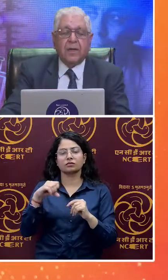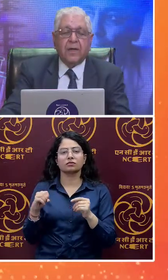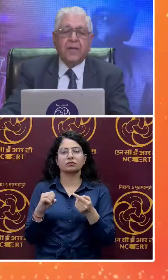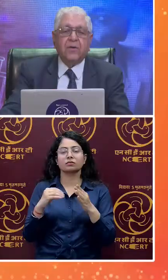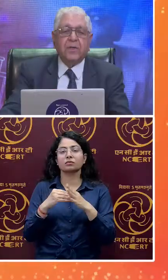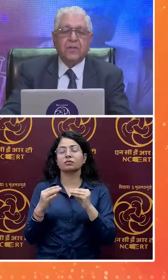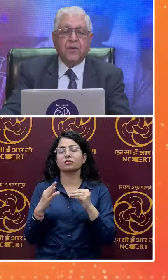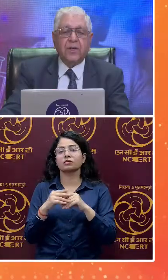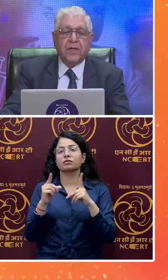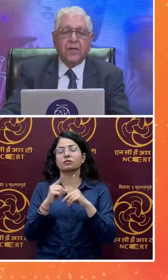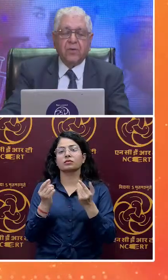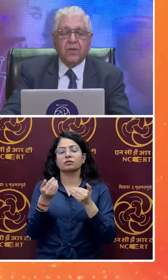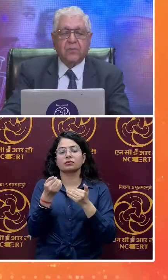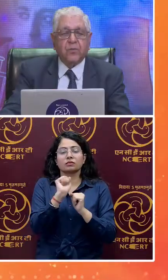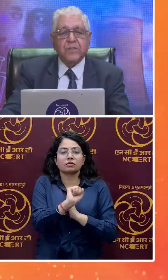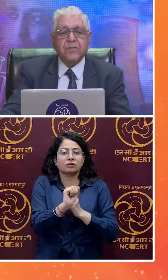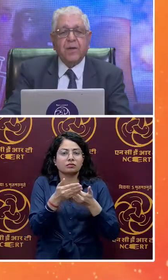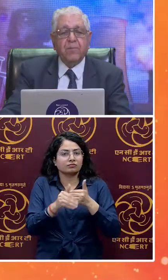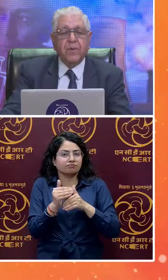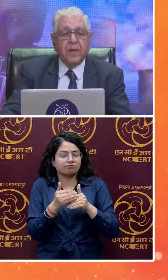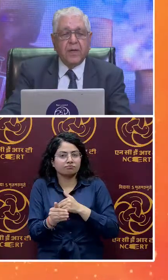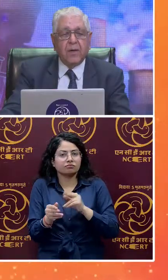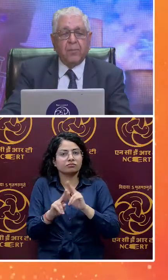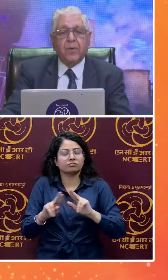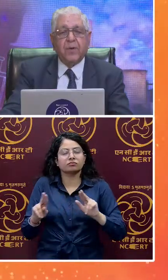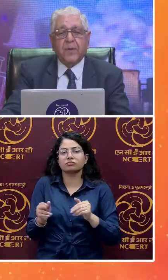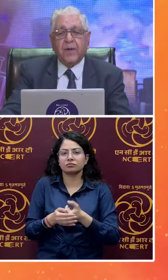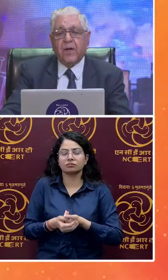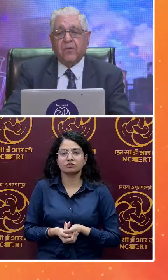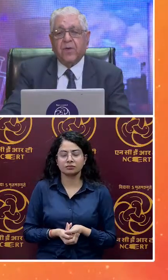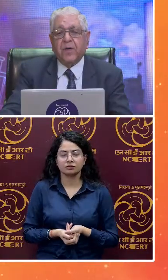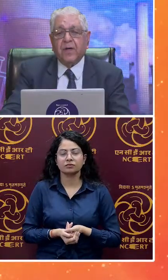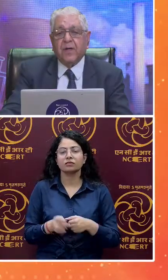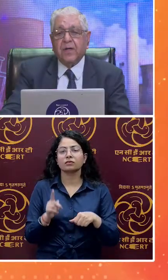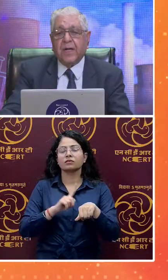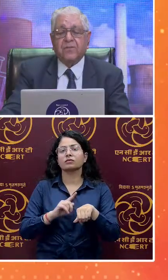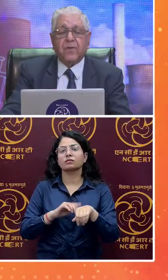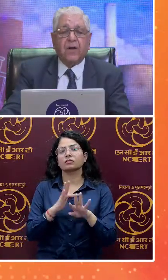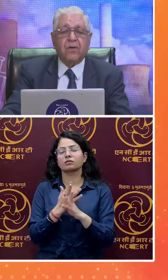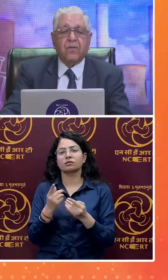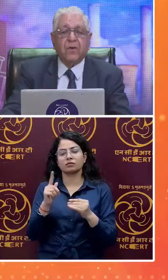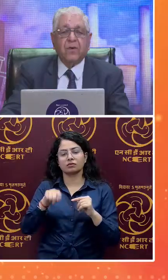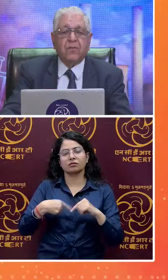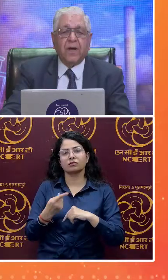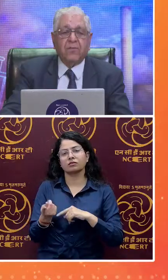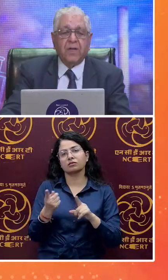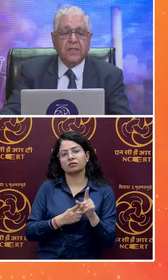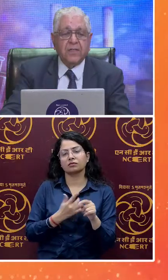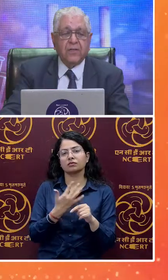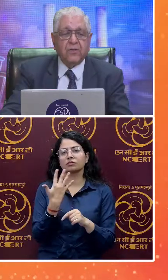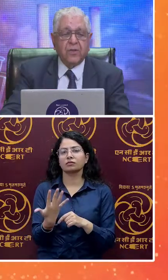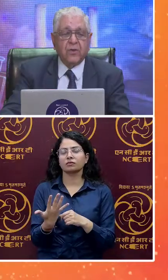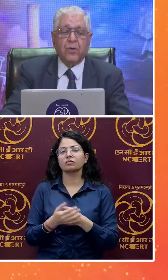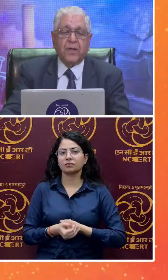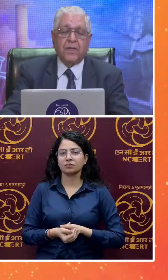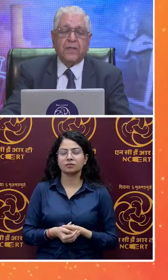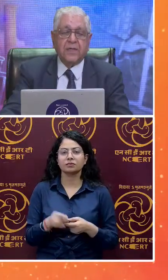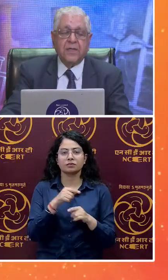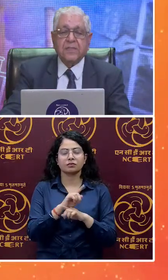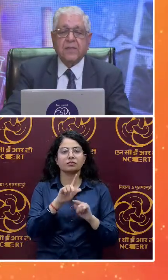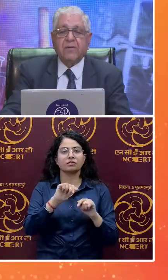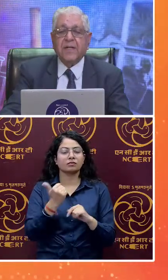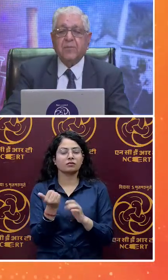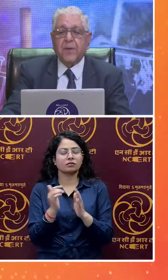He continued his theoretical work with full stream. In a period of next 5 years, he wrote